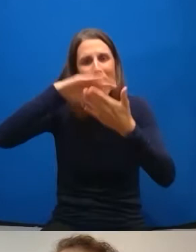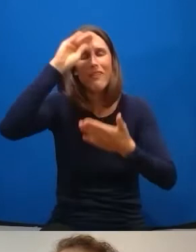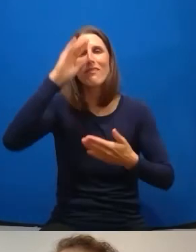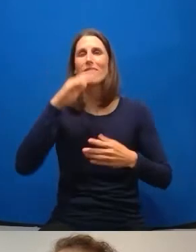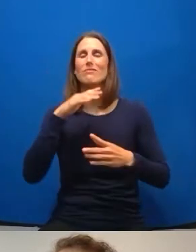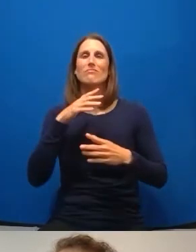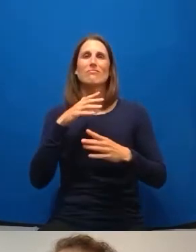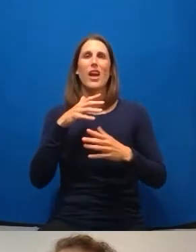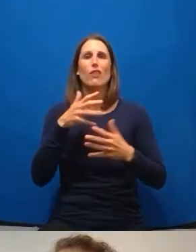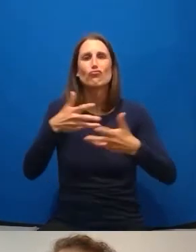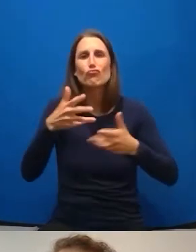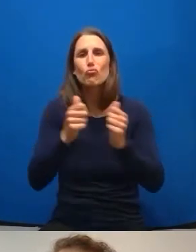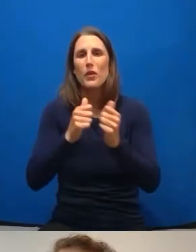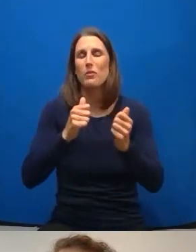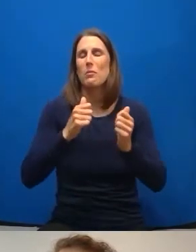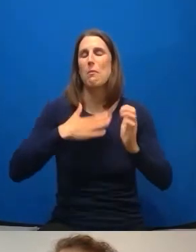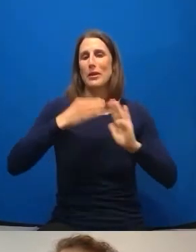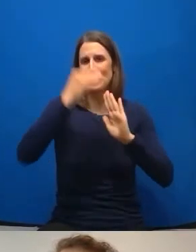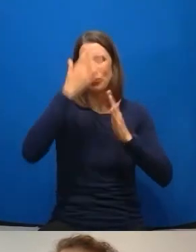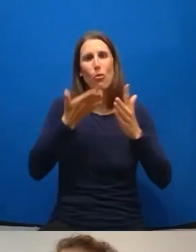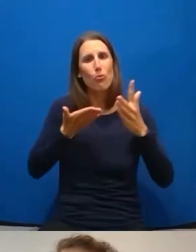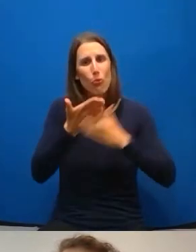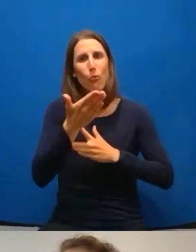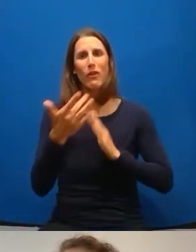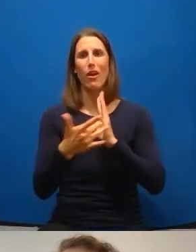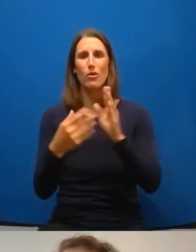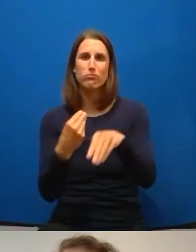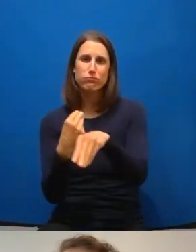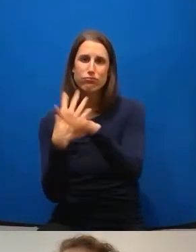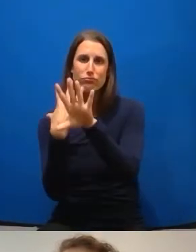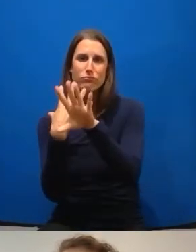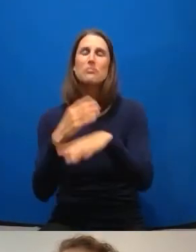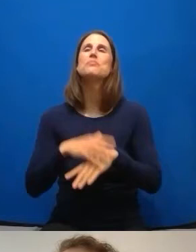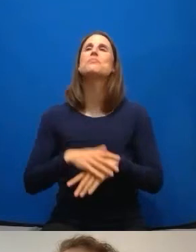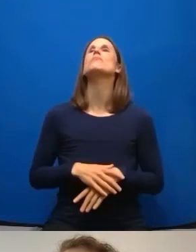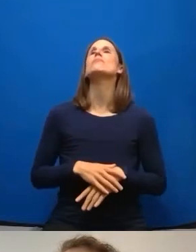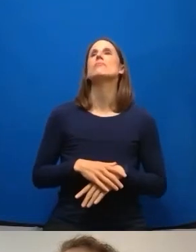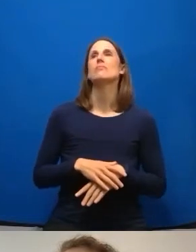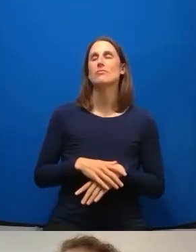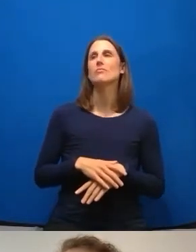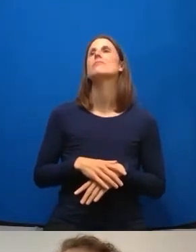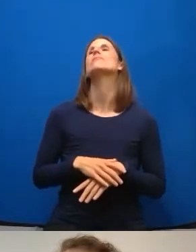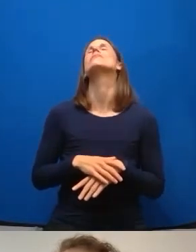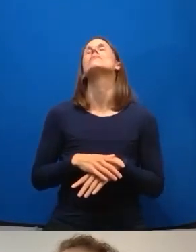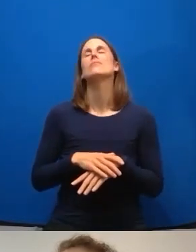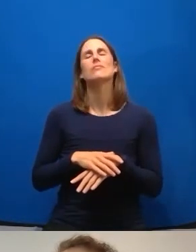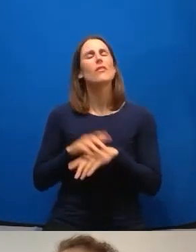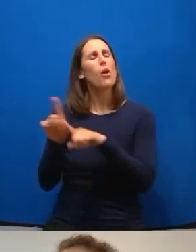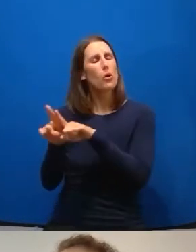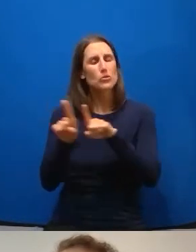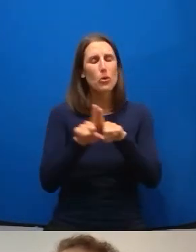of figuring out, as Danny talked about, okay, which groups are okay, how many people is too many